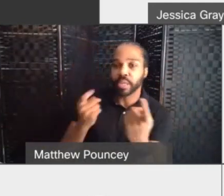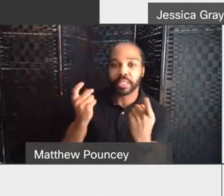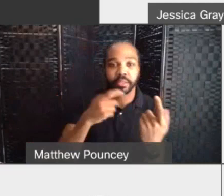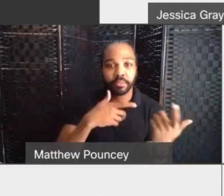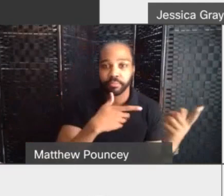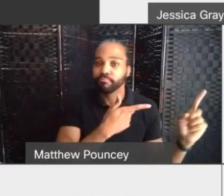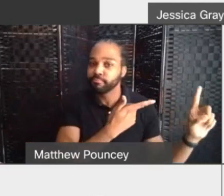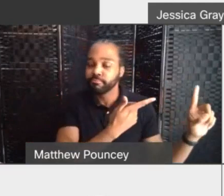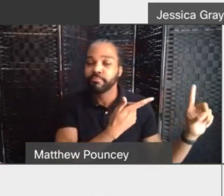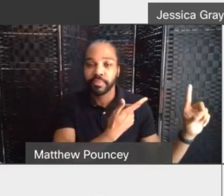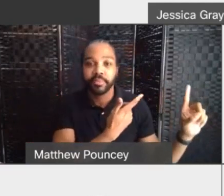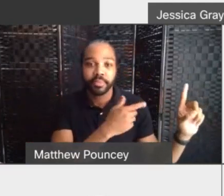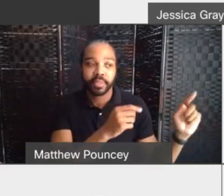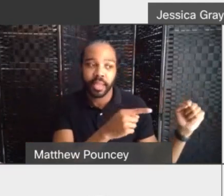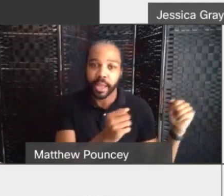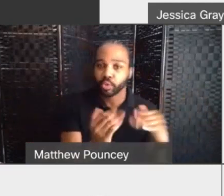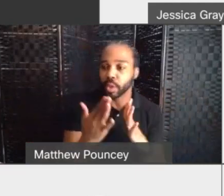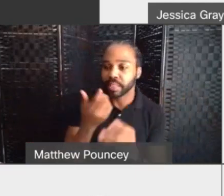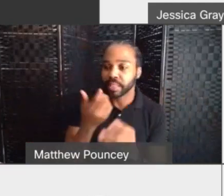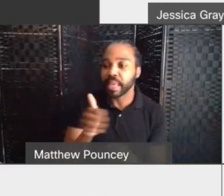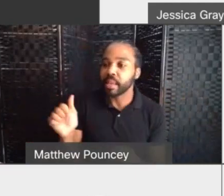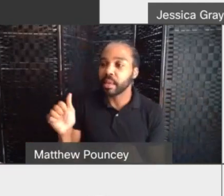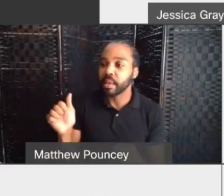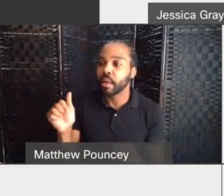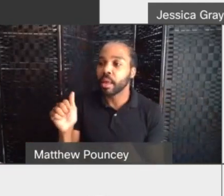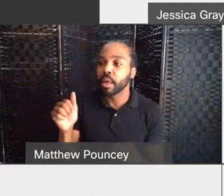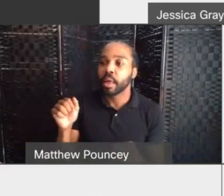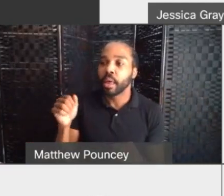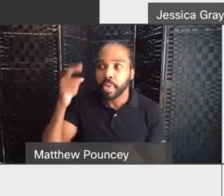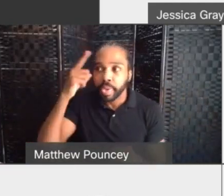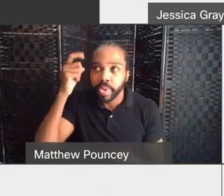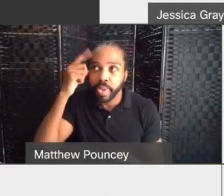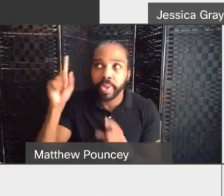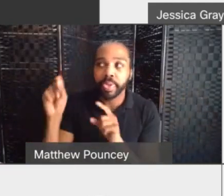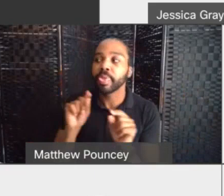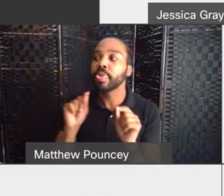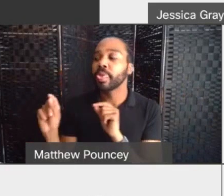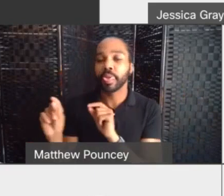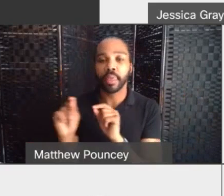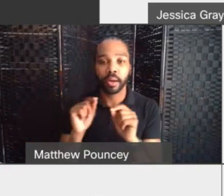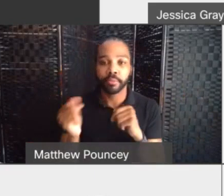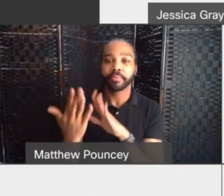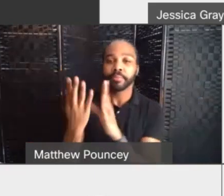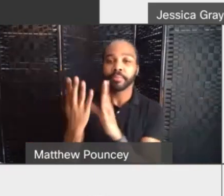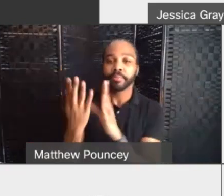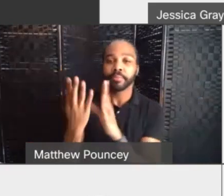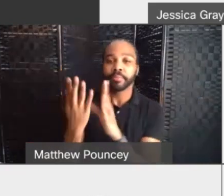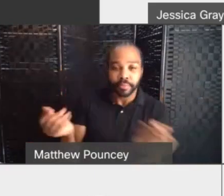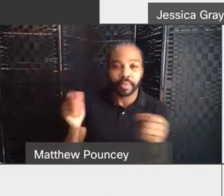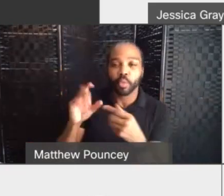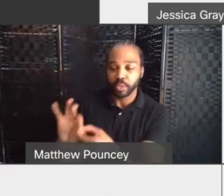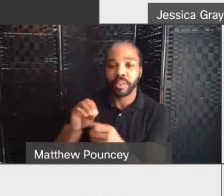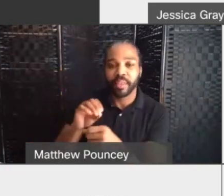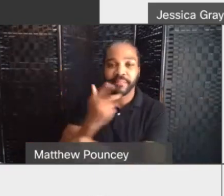to address, some myths that are out there about the vaccine, and really provide good education to people so